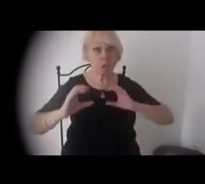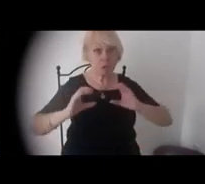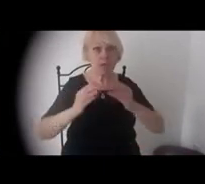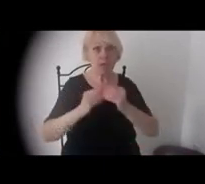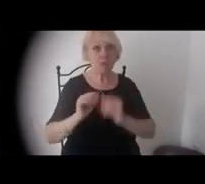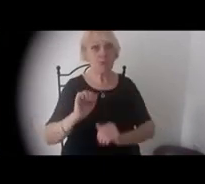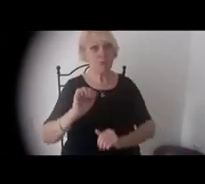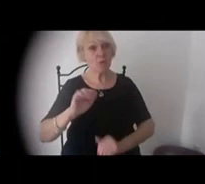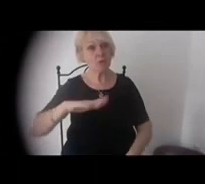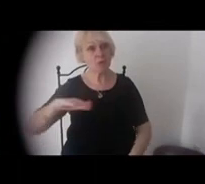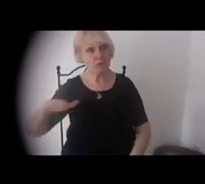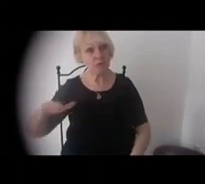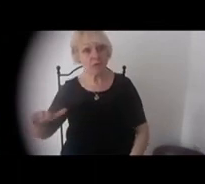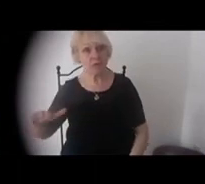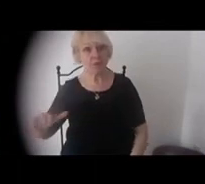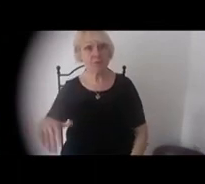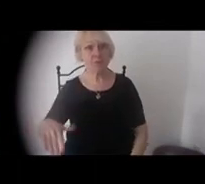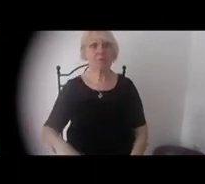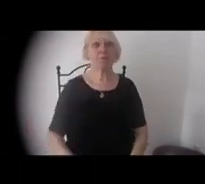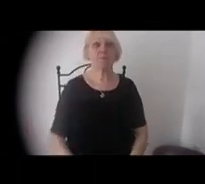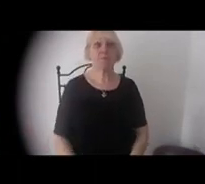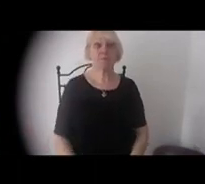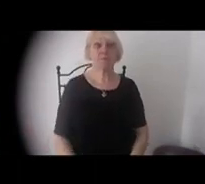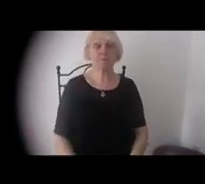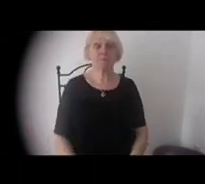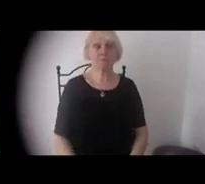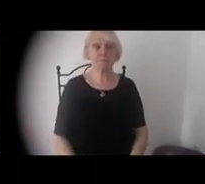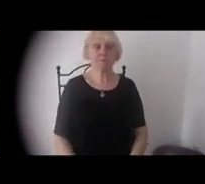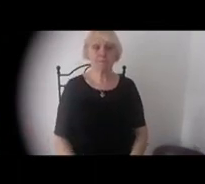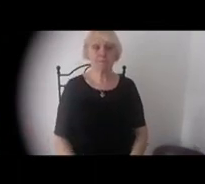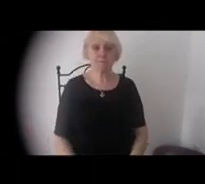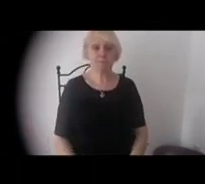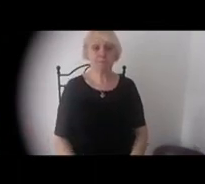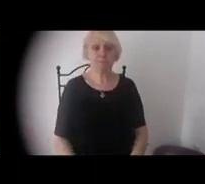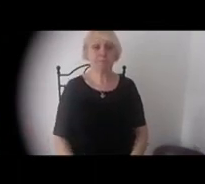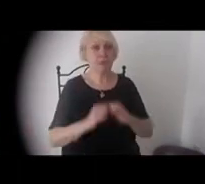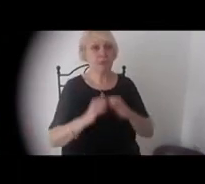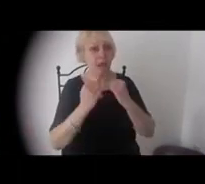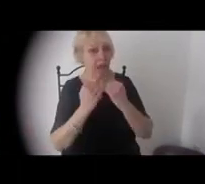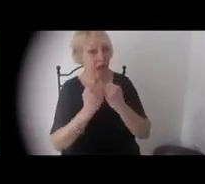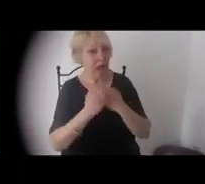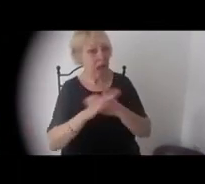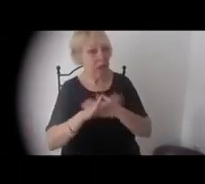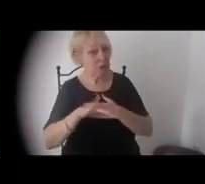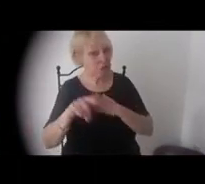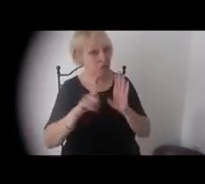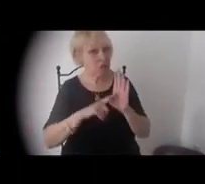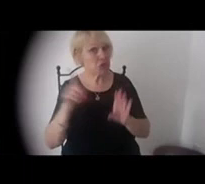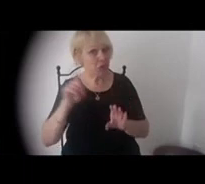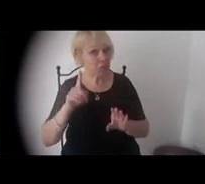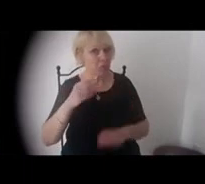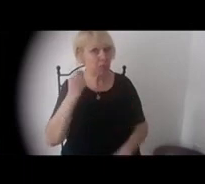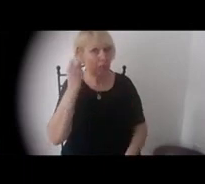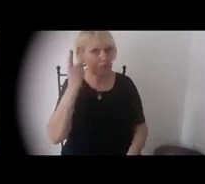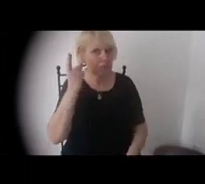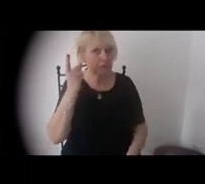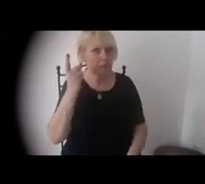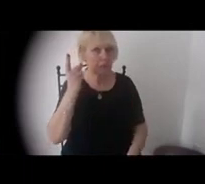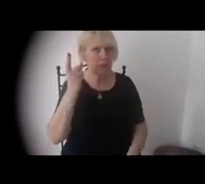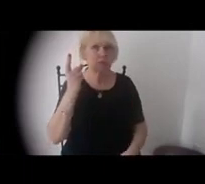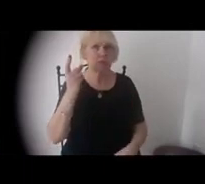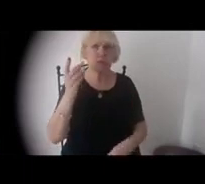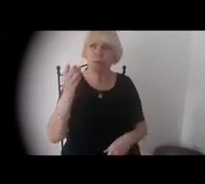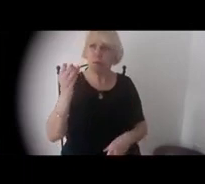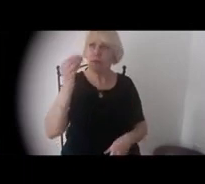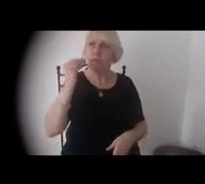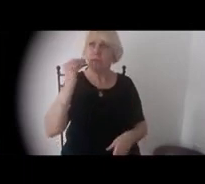or visuals. But I think our children and young people understand so much, they're picking up information all the